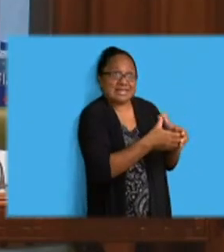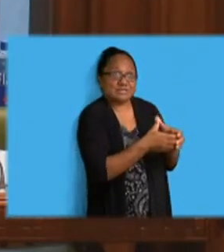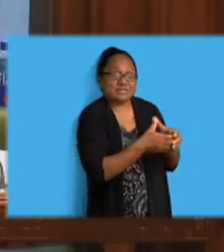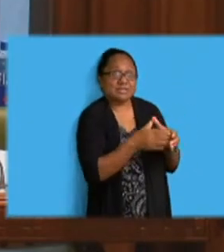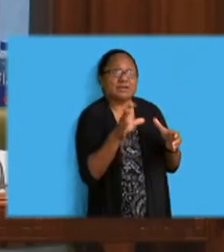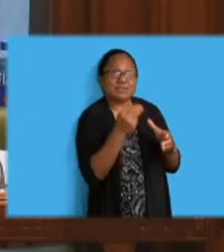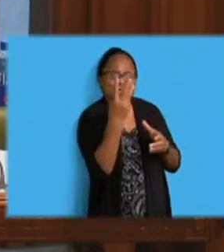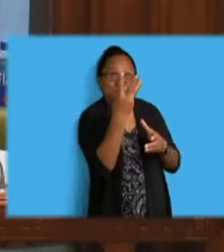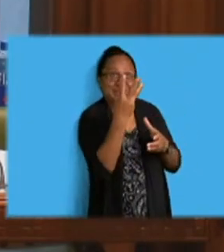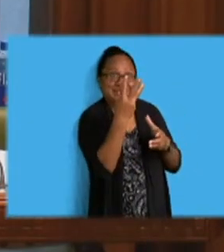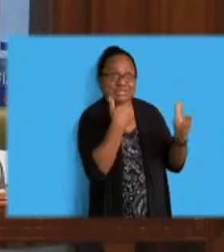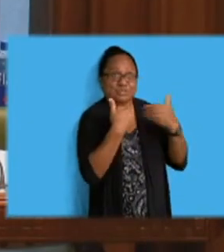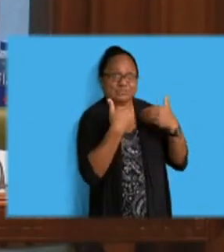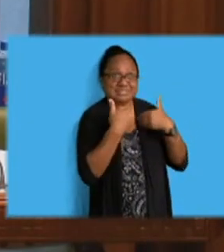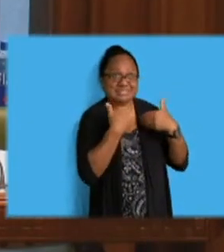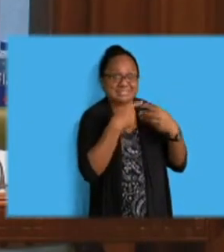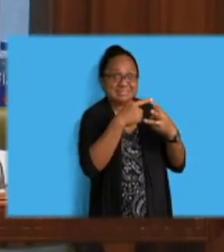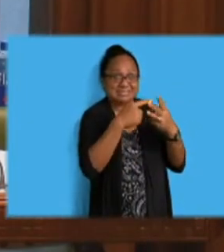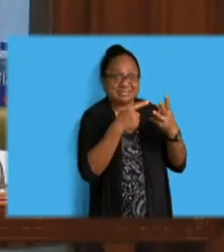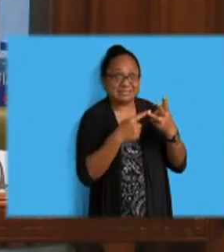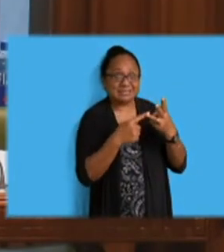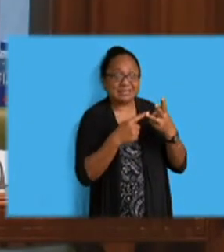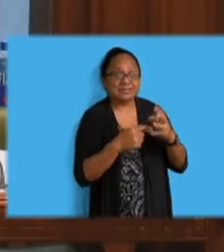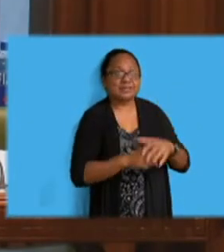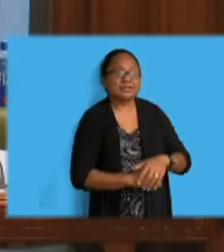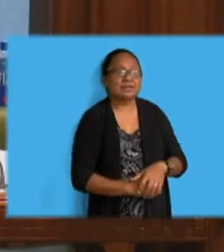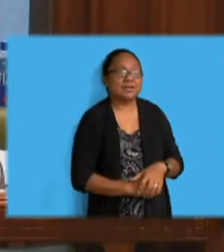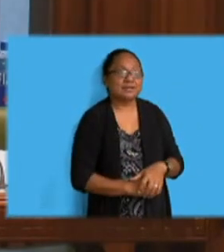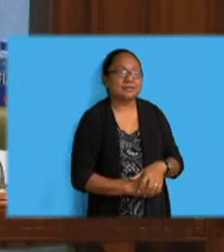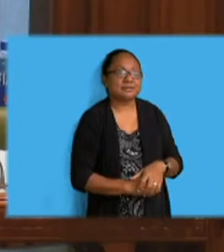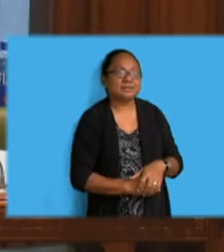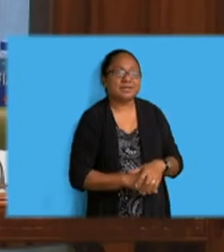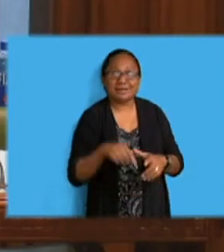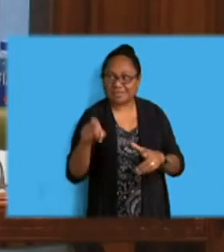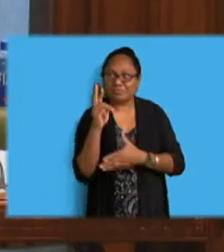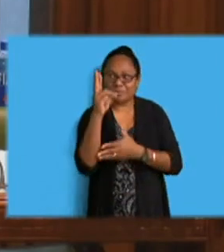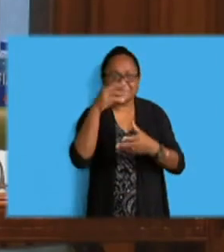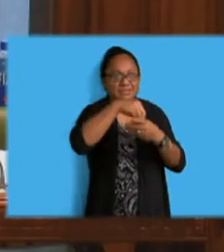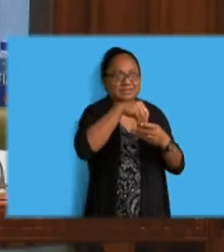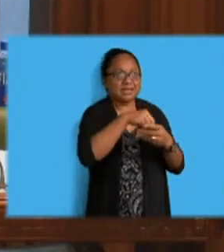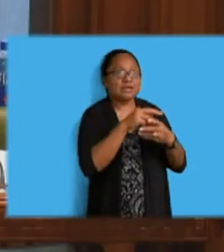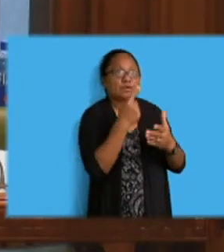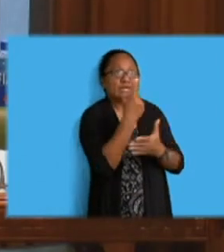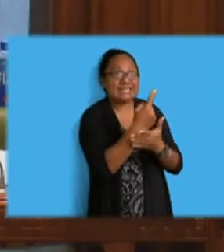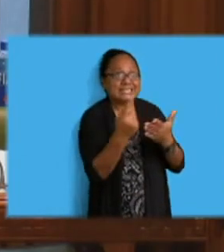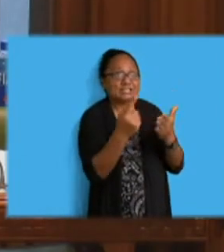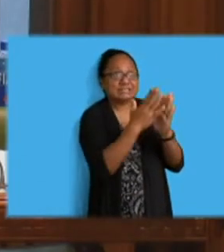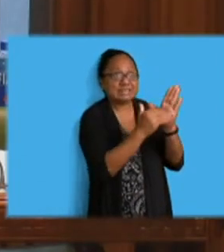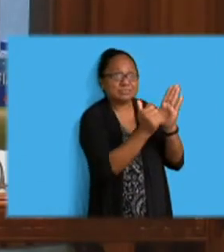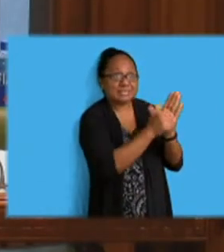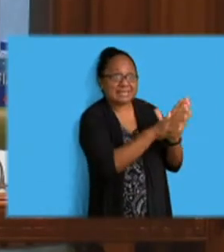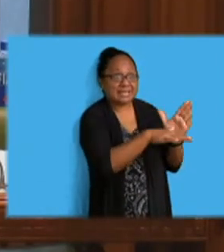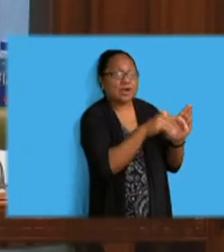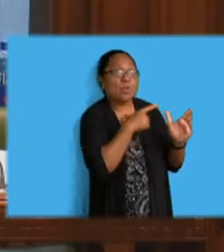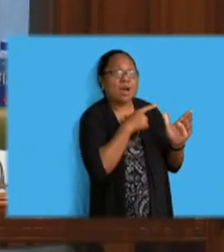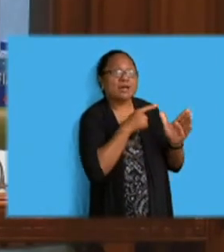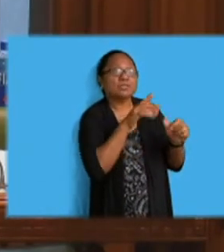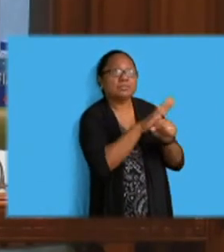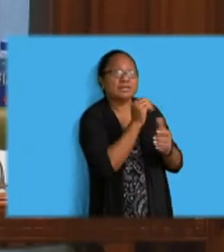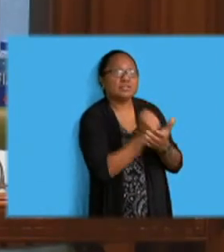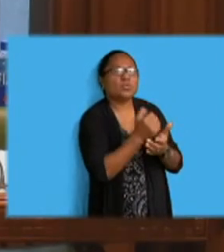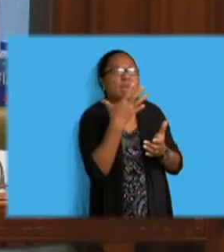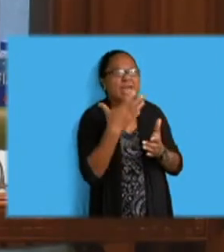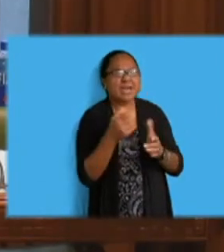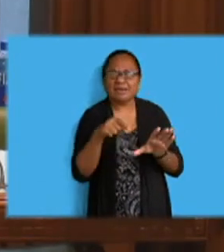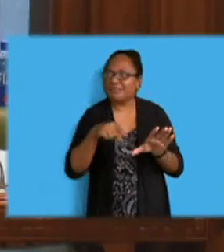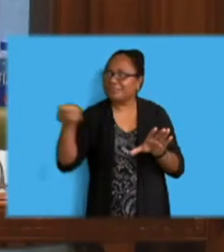3 universities in the curriculum advisory body for each subject area to ensure that we get external independent opinion